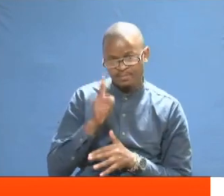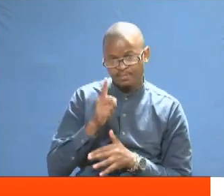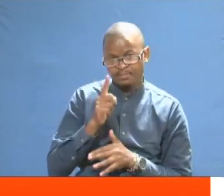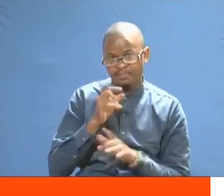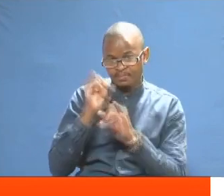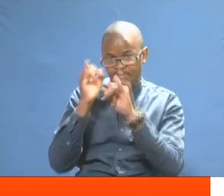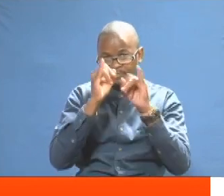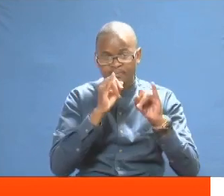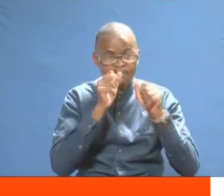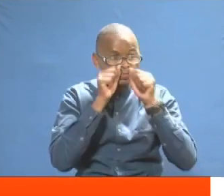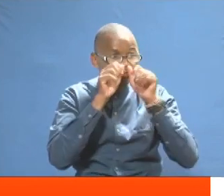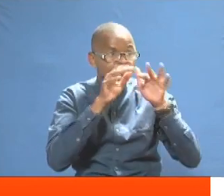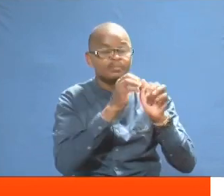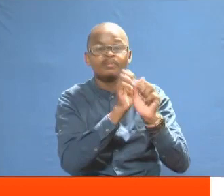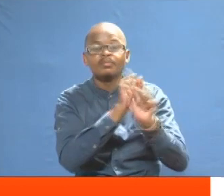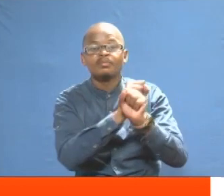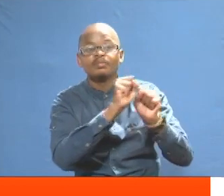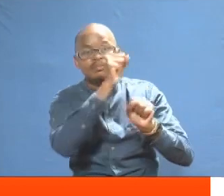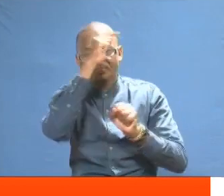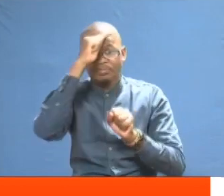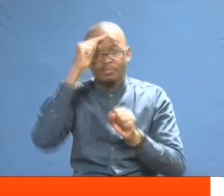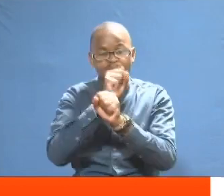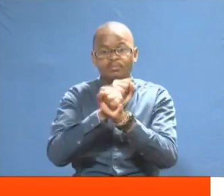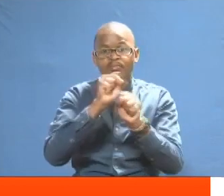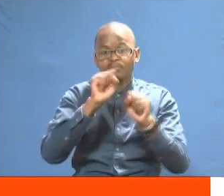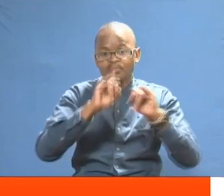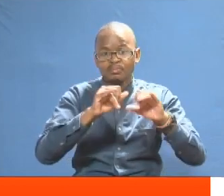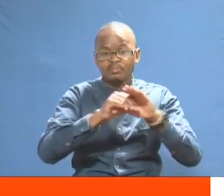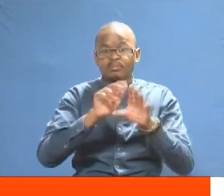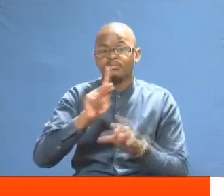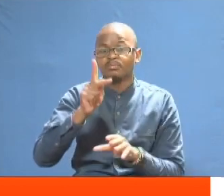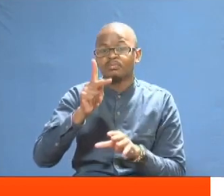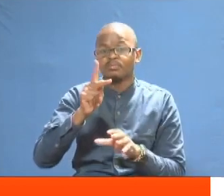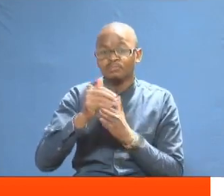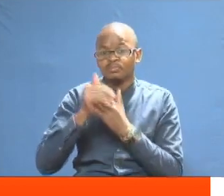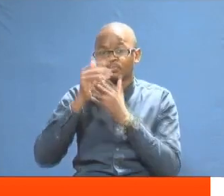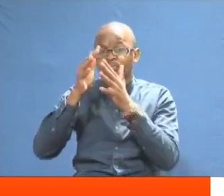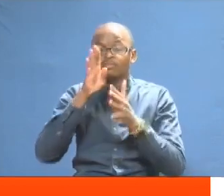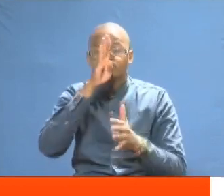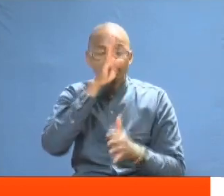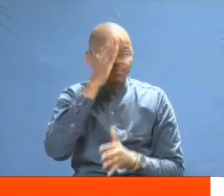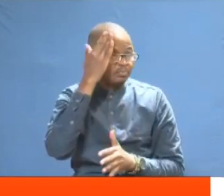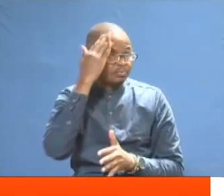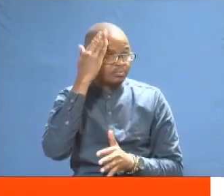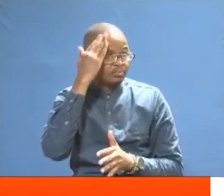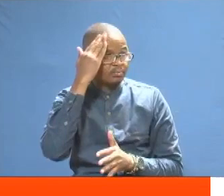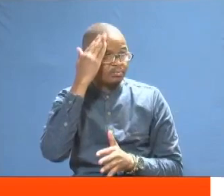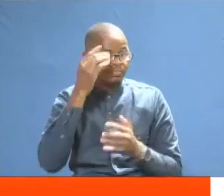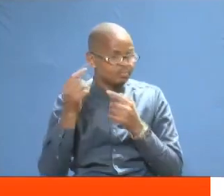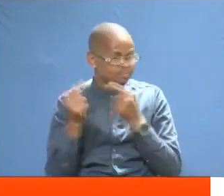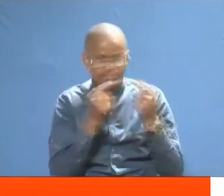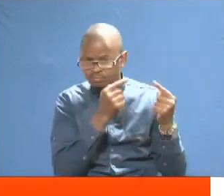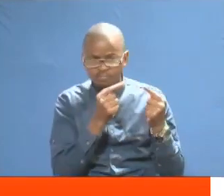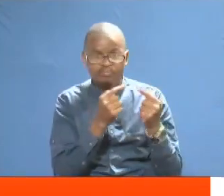these individuals have the blessings of the president. Because the president lives in Kenya, is our leader, he should be aware. Because the argument